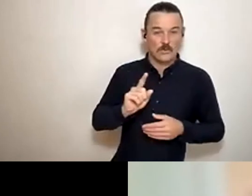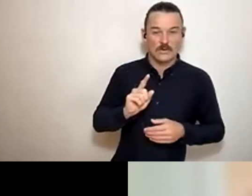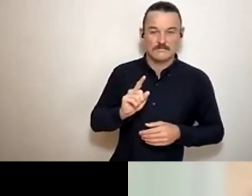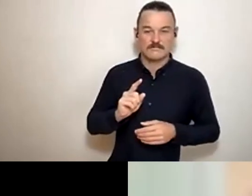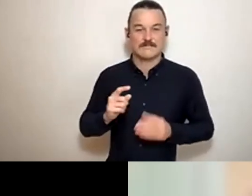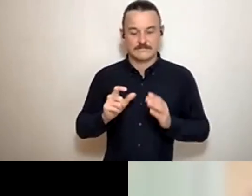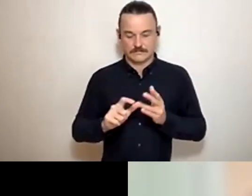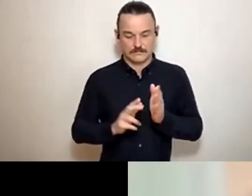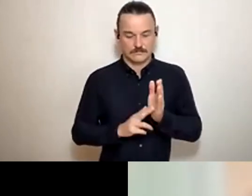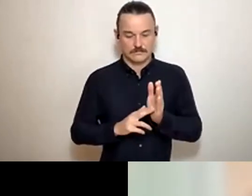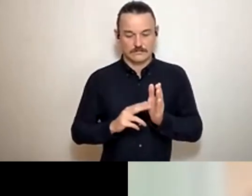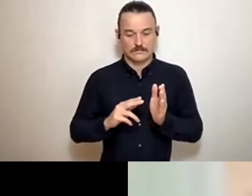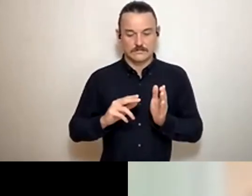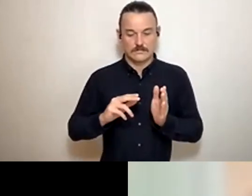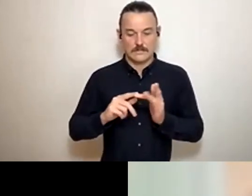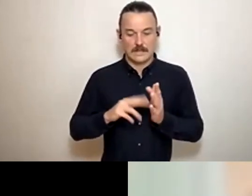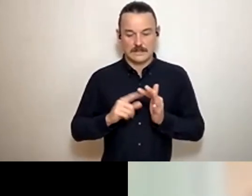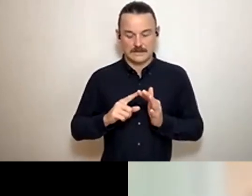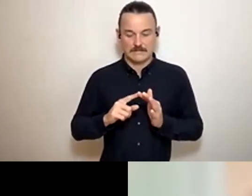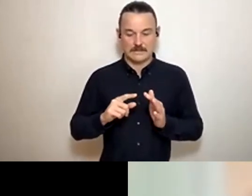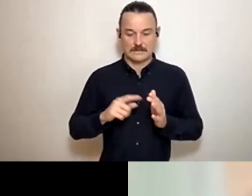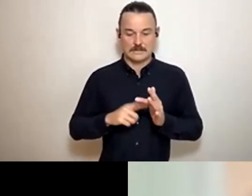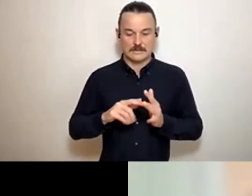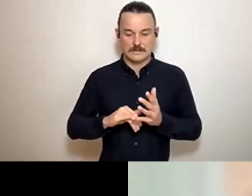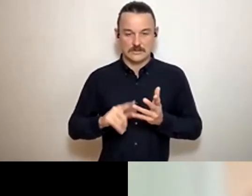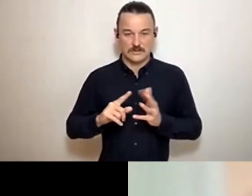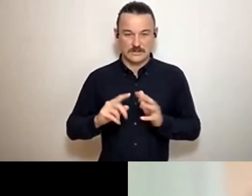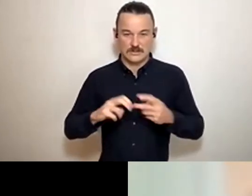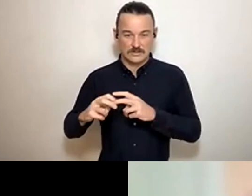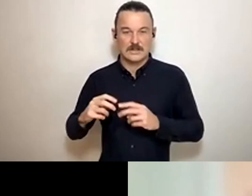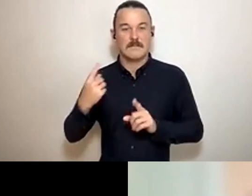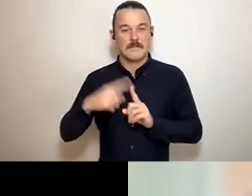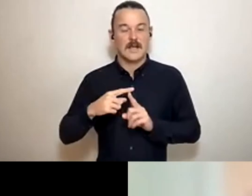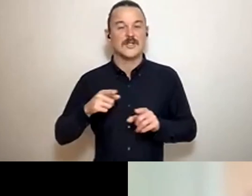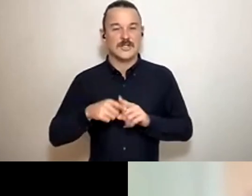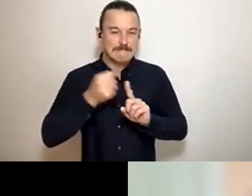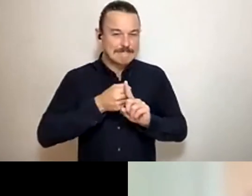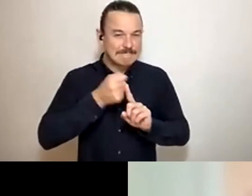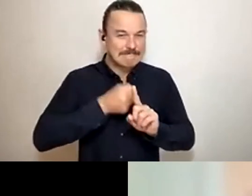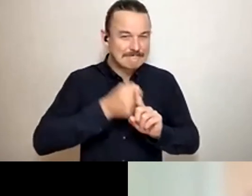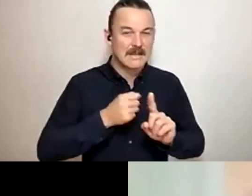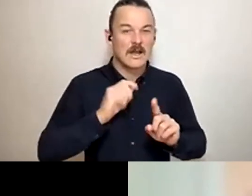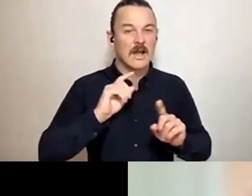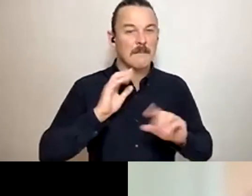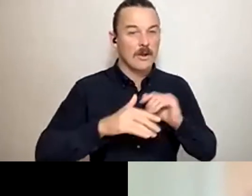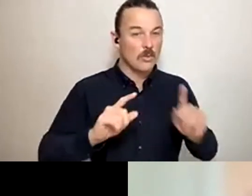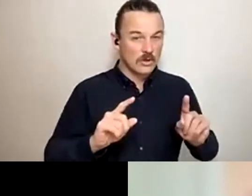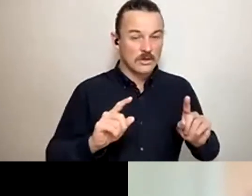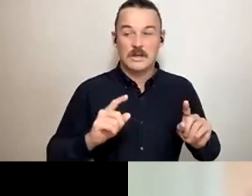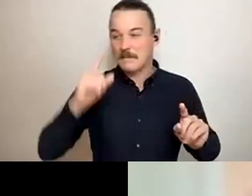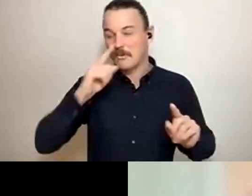disability discrimination in post-school settings for the last 20 years. And Lizzie will be presenting on you and